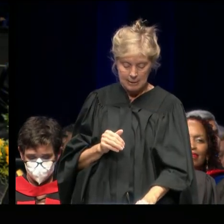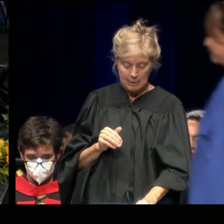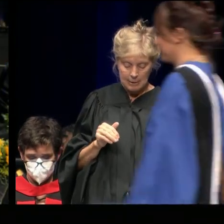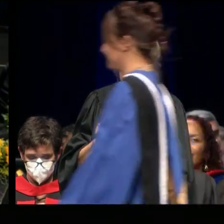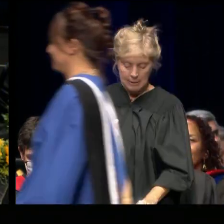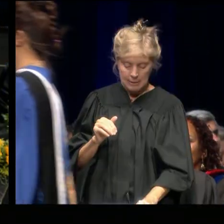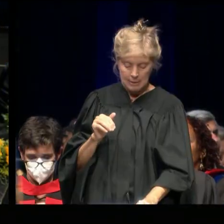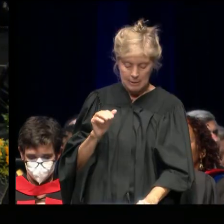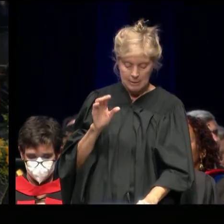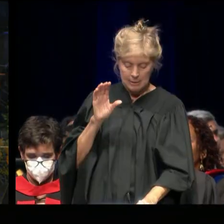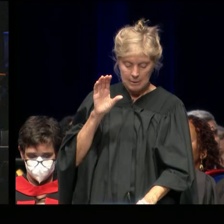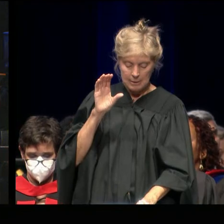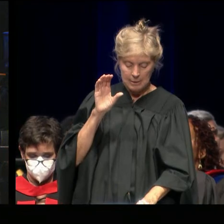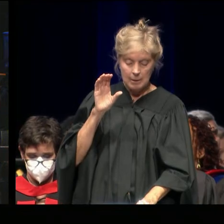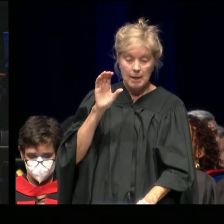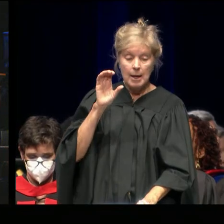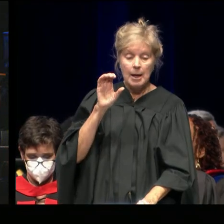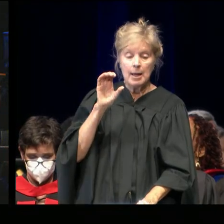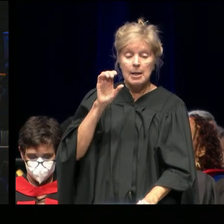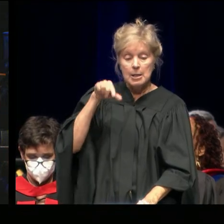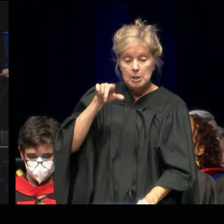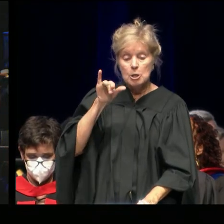Chanyu Zhang with distinction.